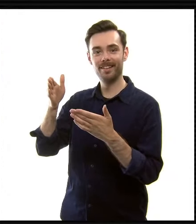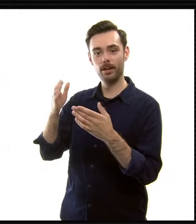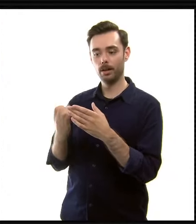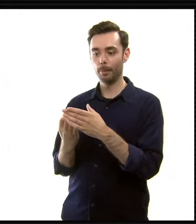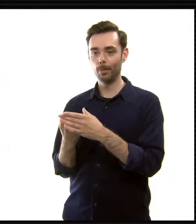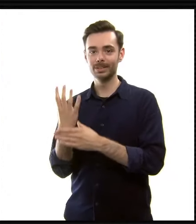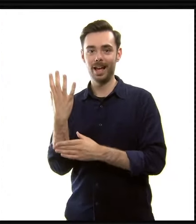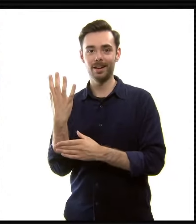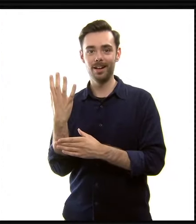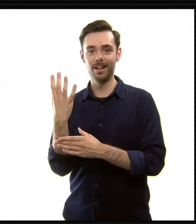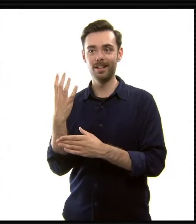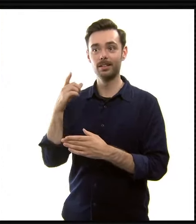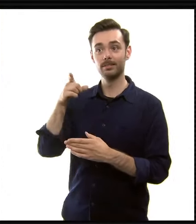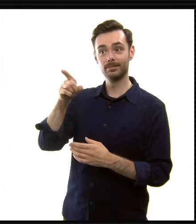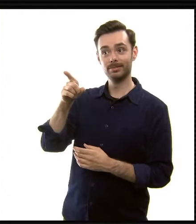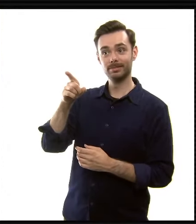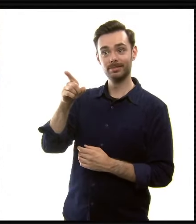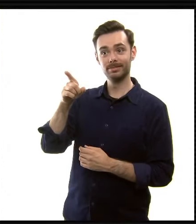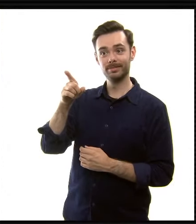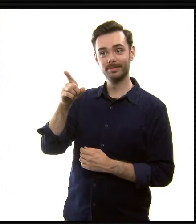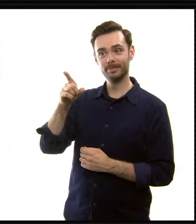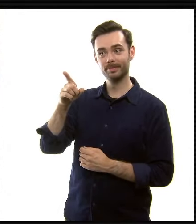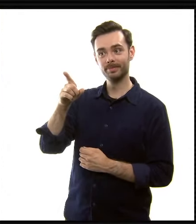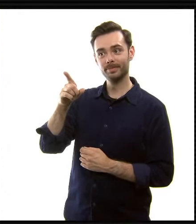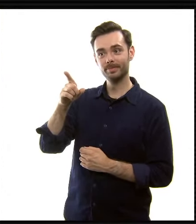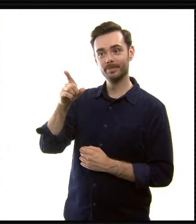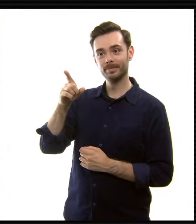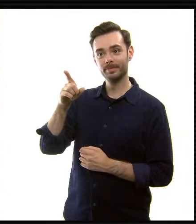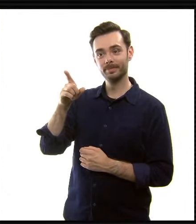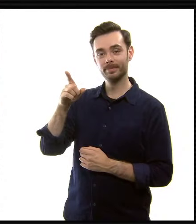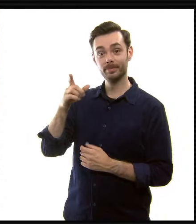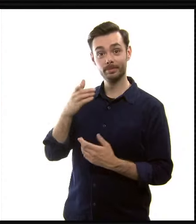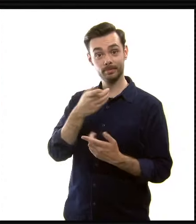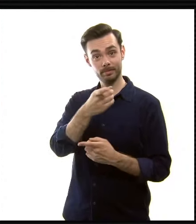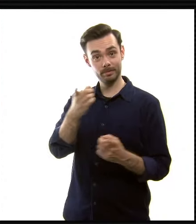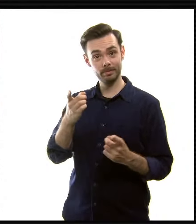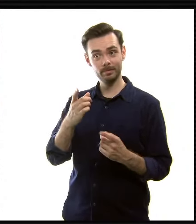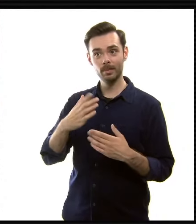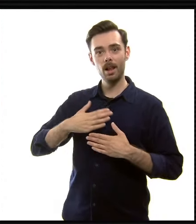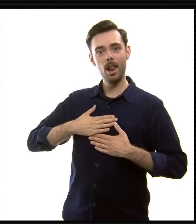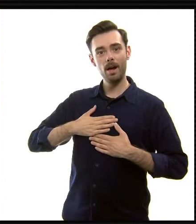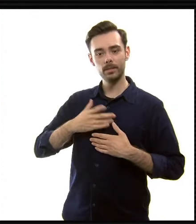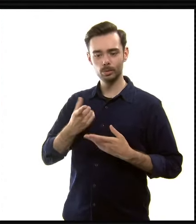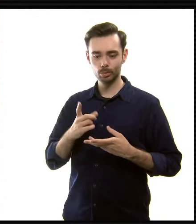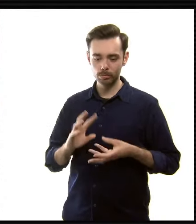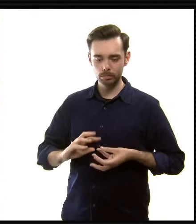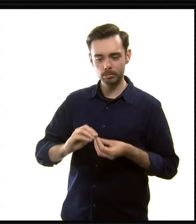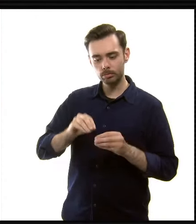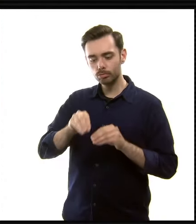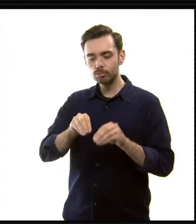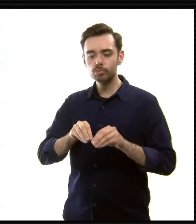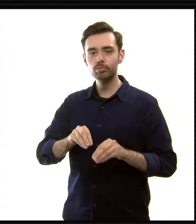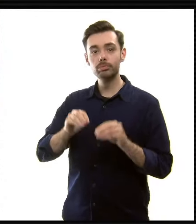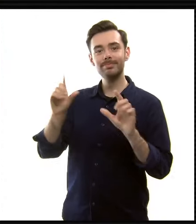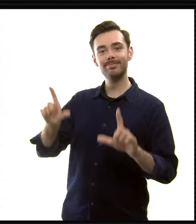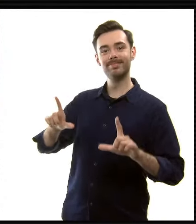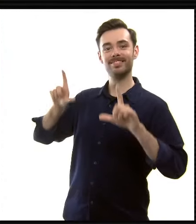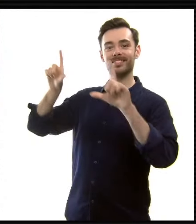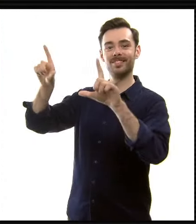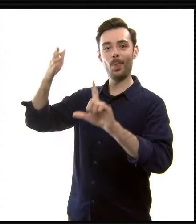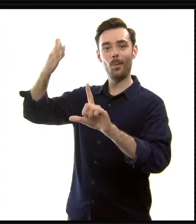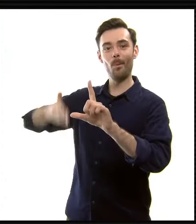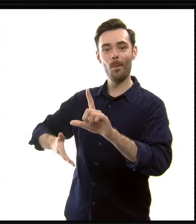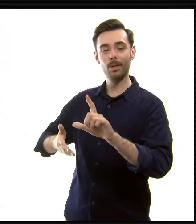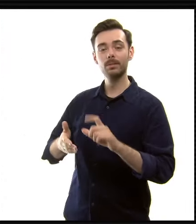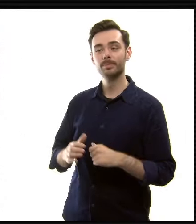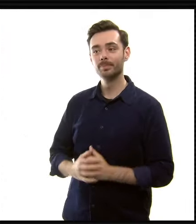these brand new bodacious balloons are aimed at those who love to create and hang things on their wall, and for those who might be even allergic to